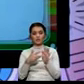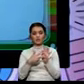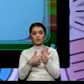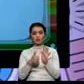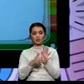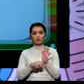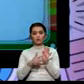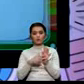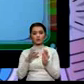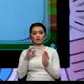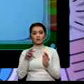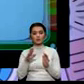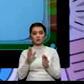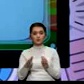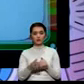11860 santimetr.